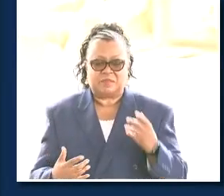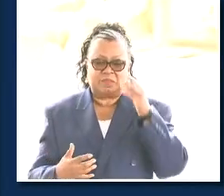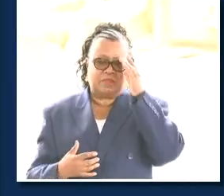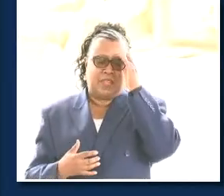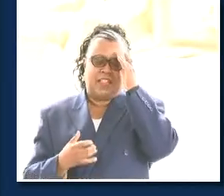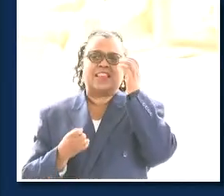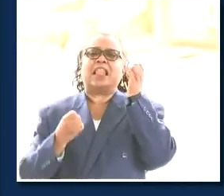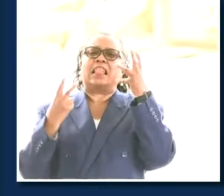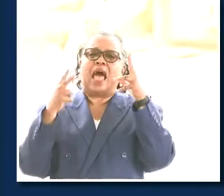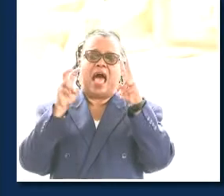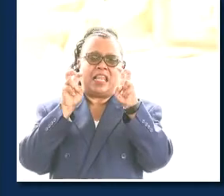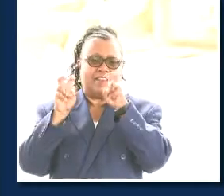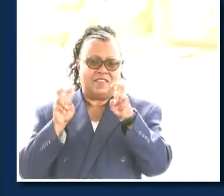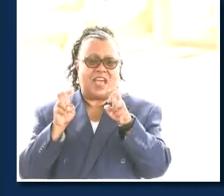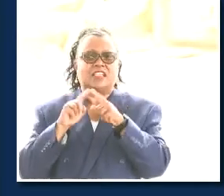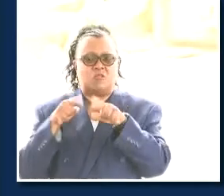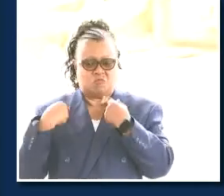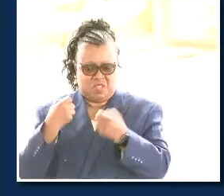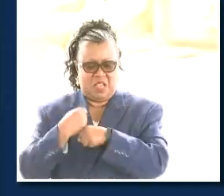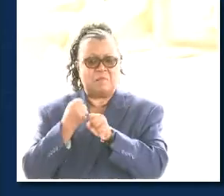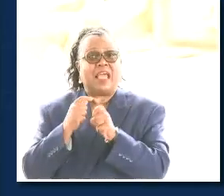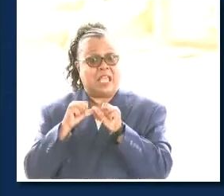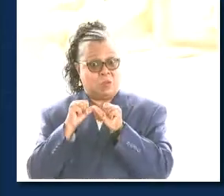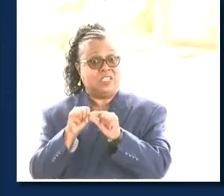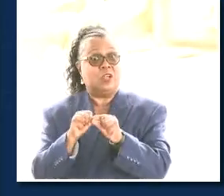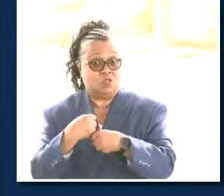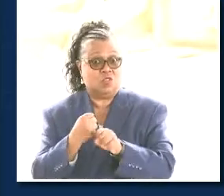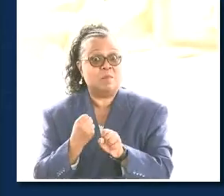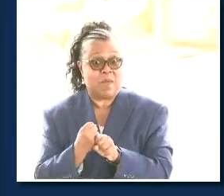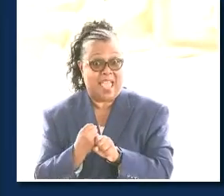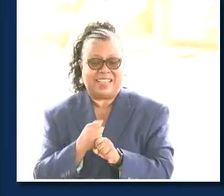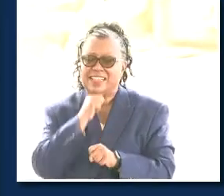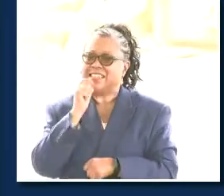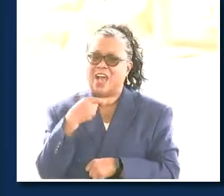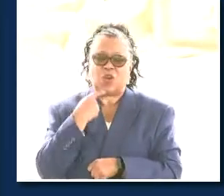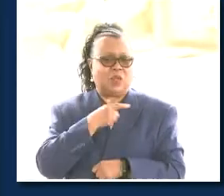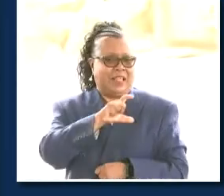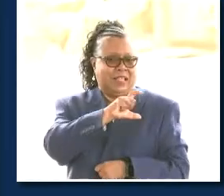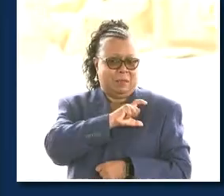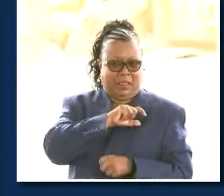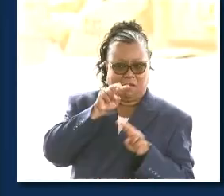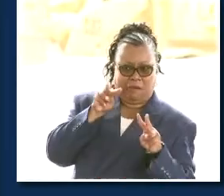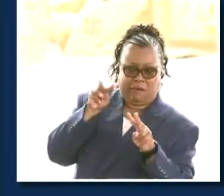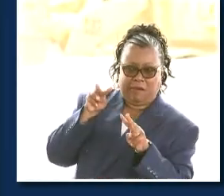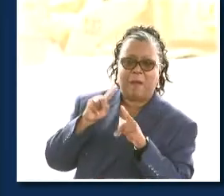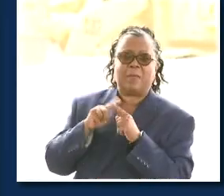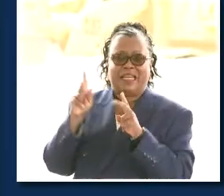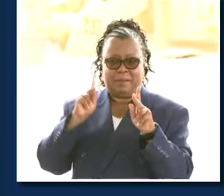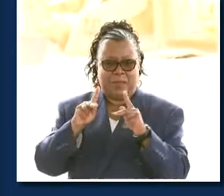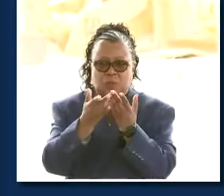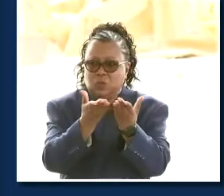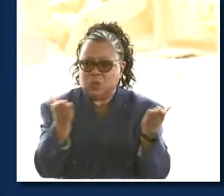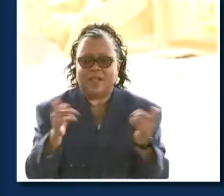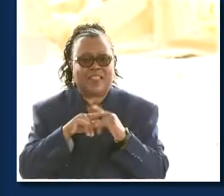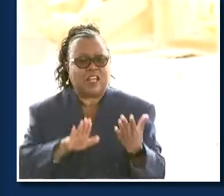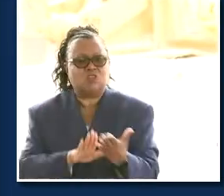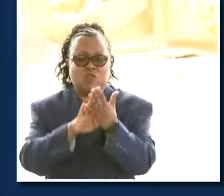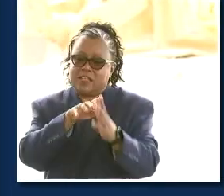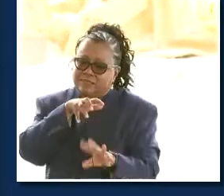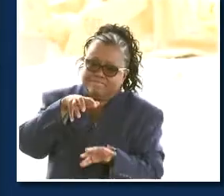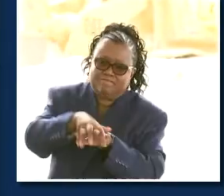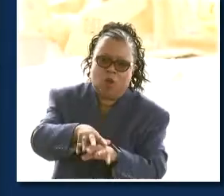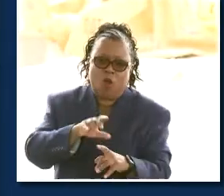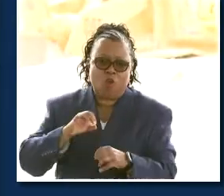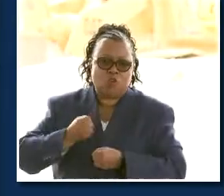There are a lot of investments that we have made and we will continue to make, not just in policing, but in our people that address the root